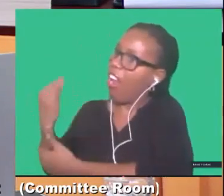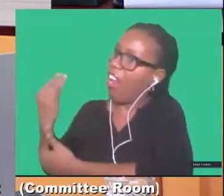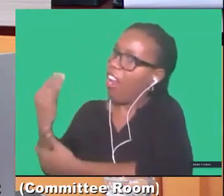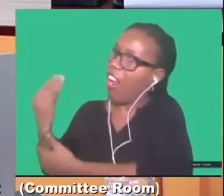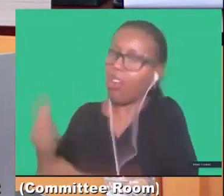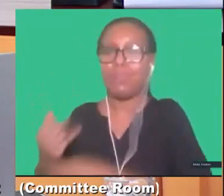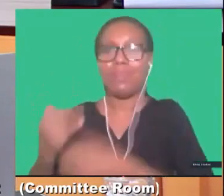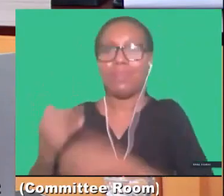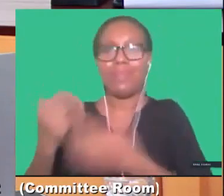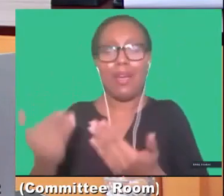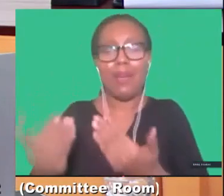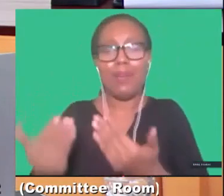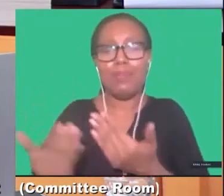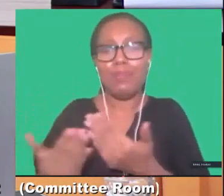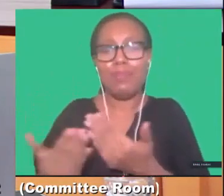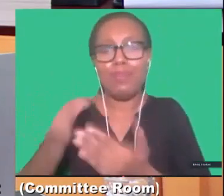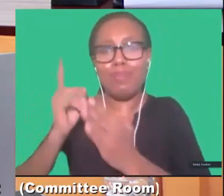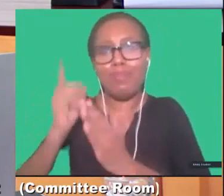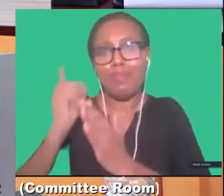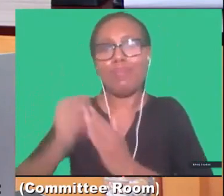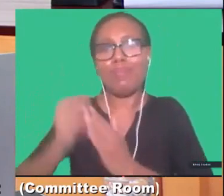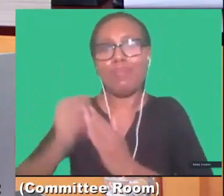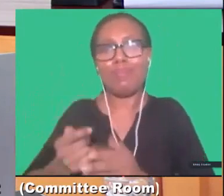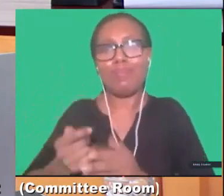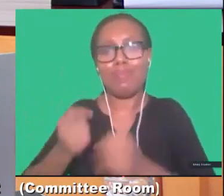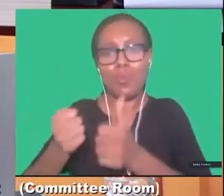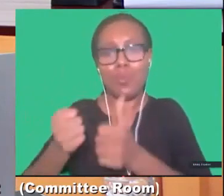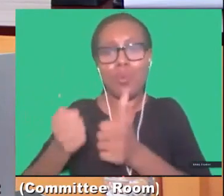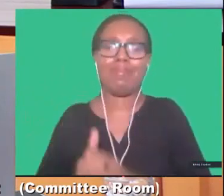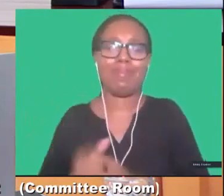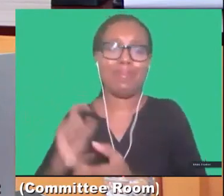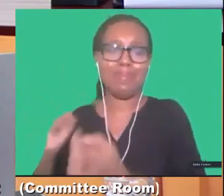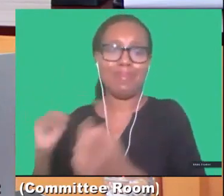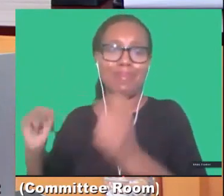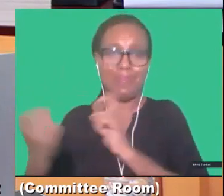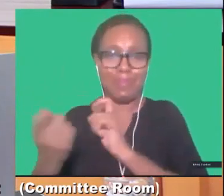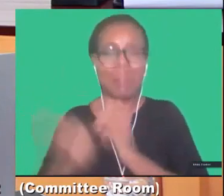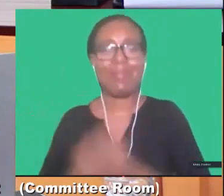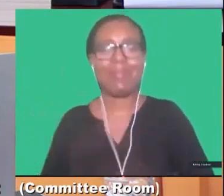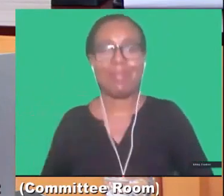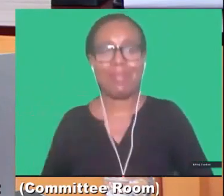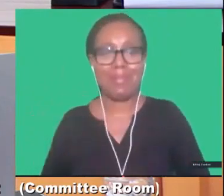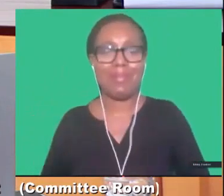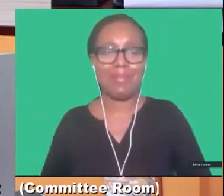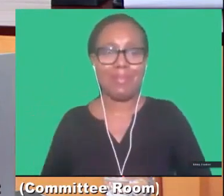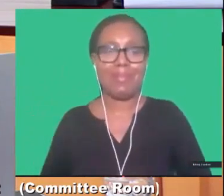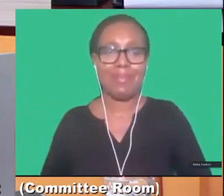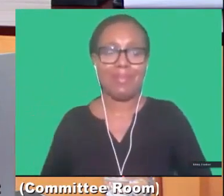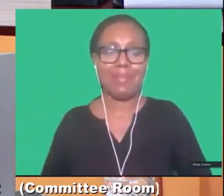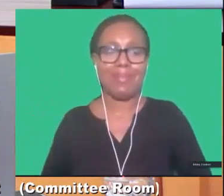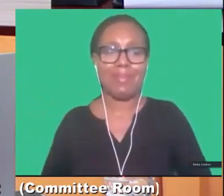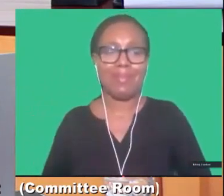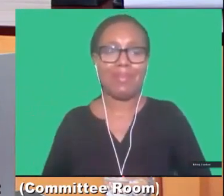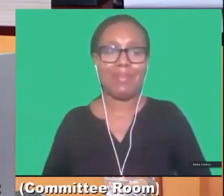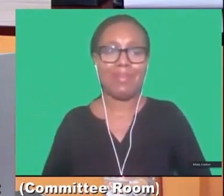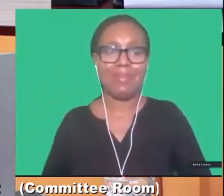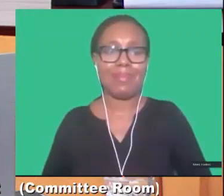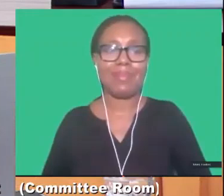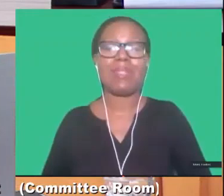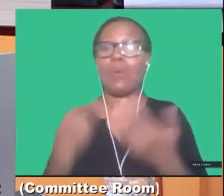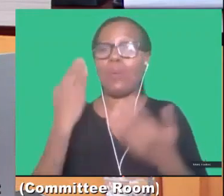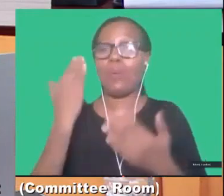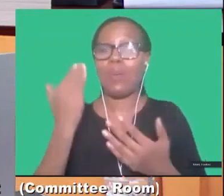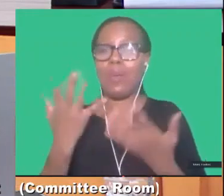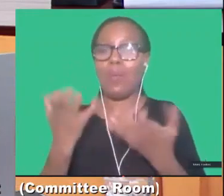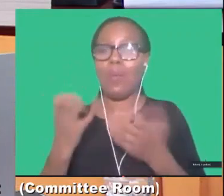we've been forced to put in place in order to ensure continuity of business during the